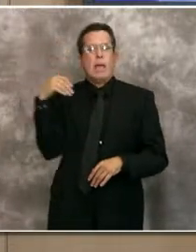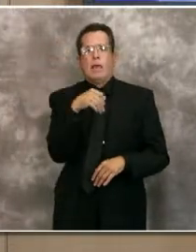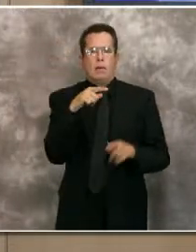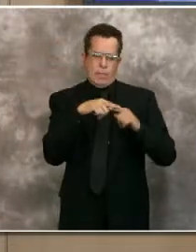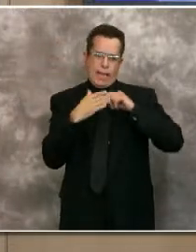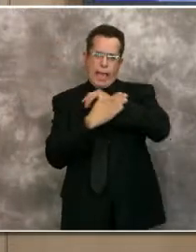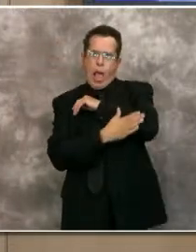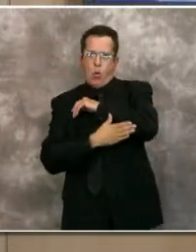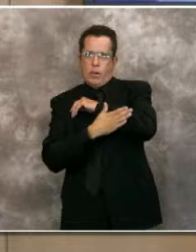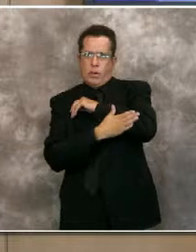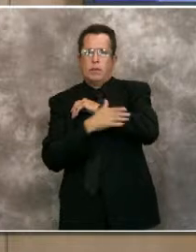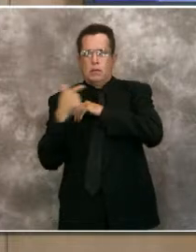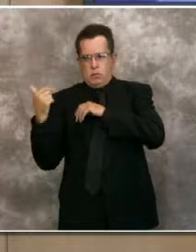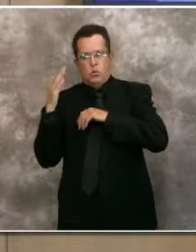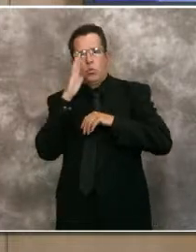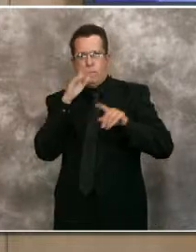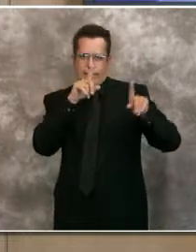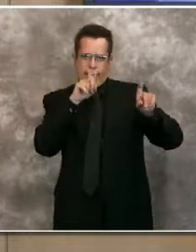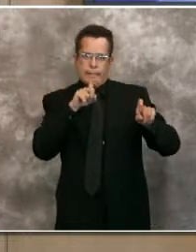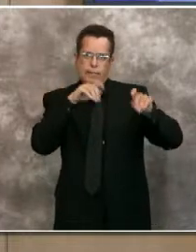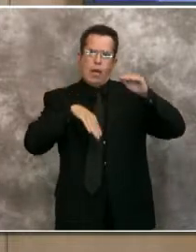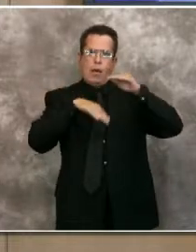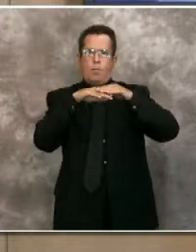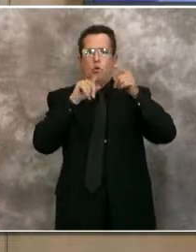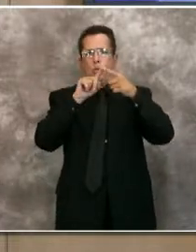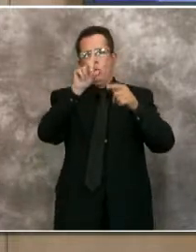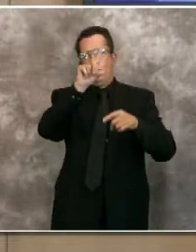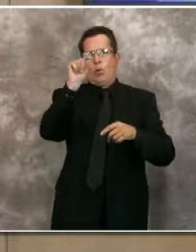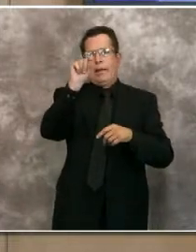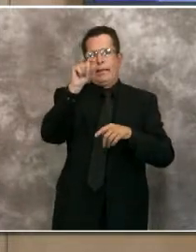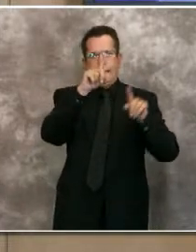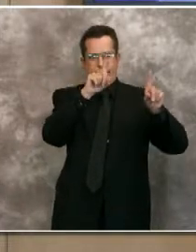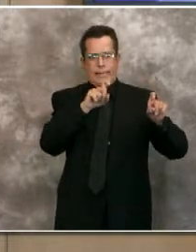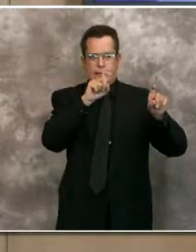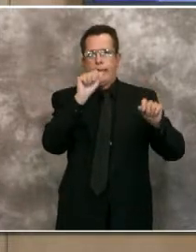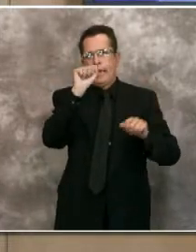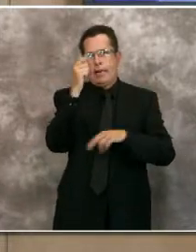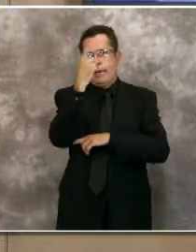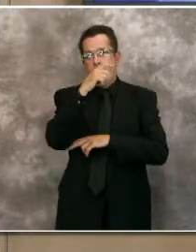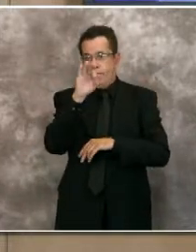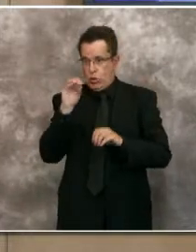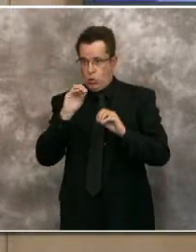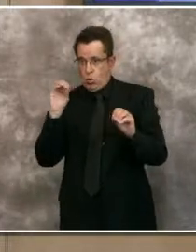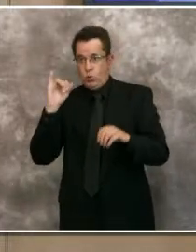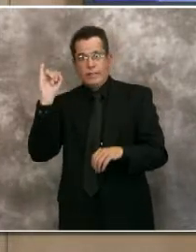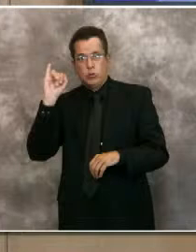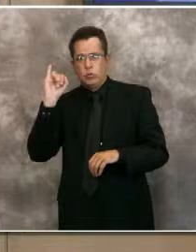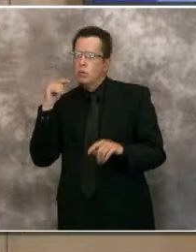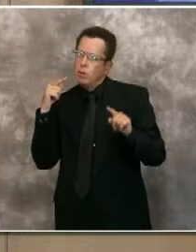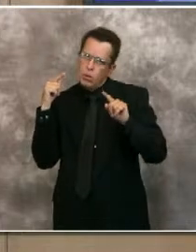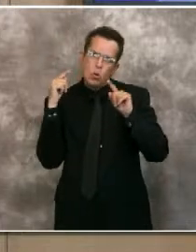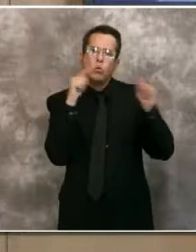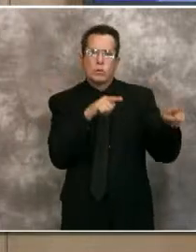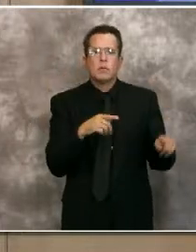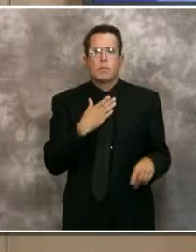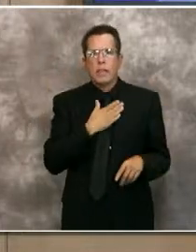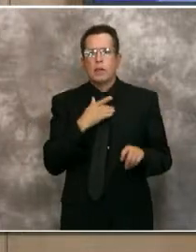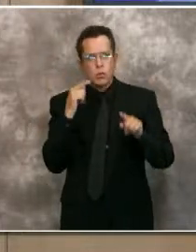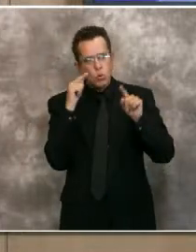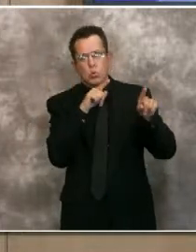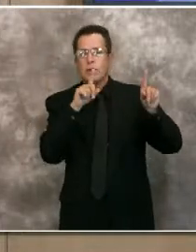supplying and testing up to 20 tests per day to cover the uninsured. I certainly urge you to visit them and get